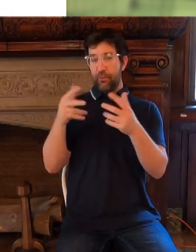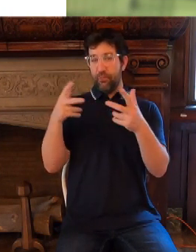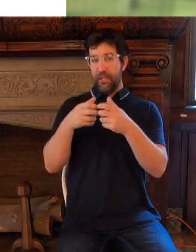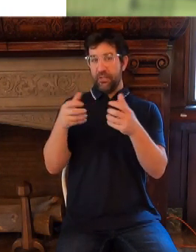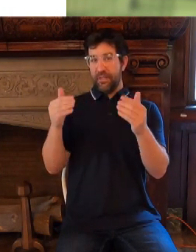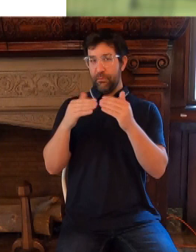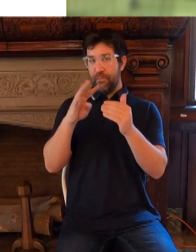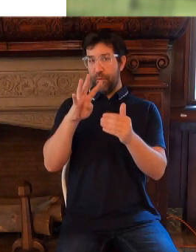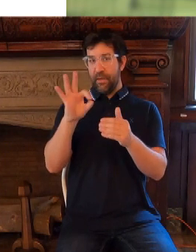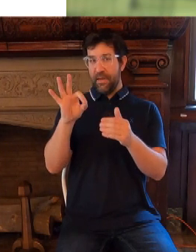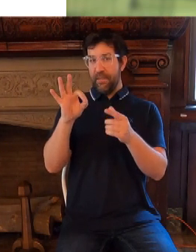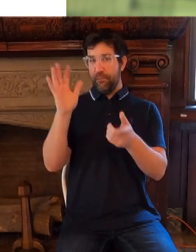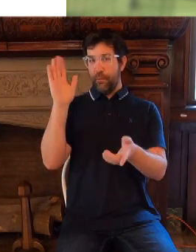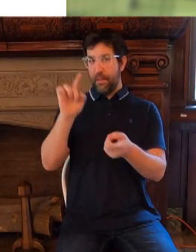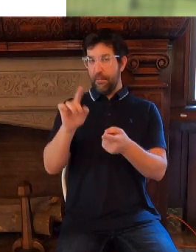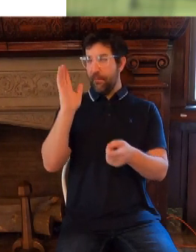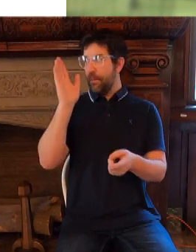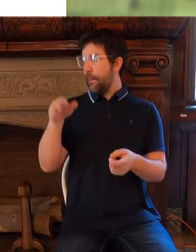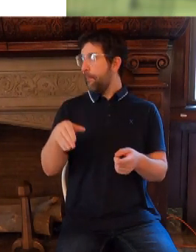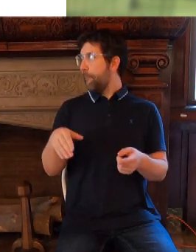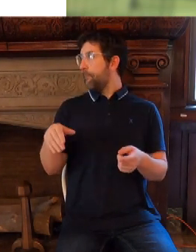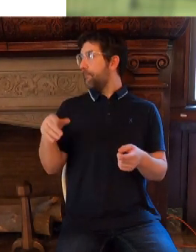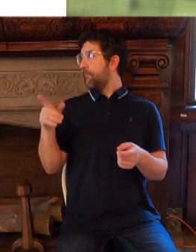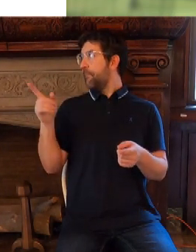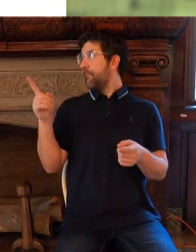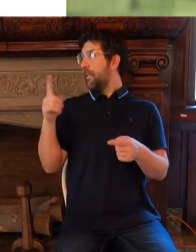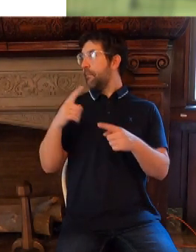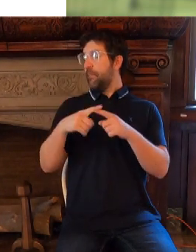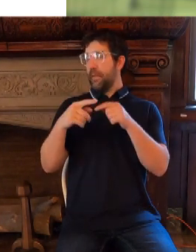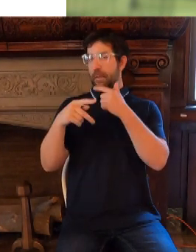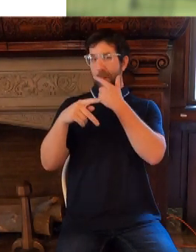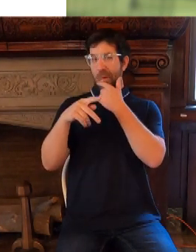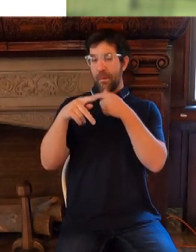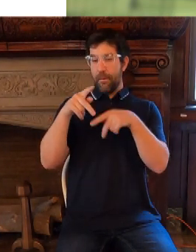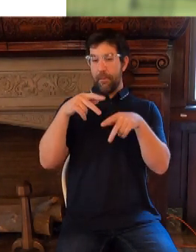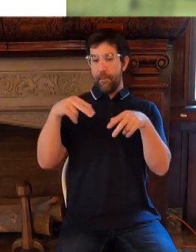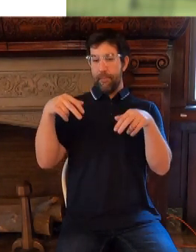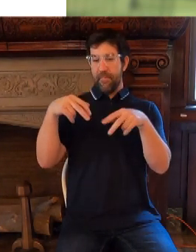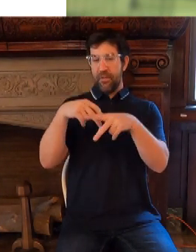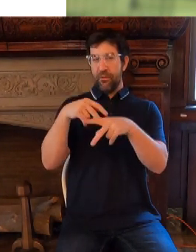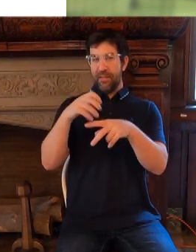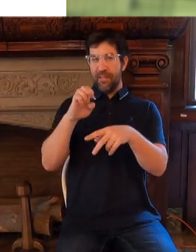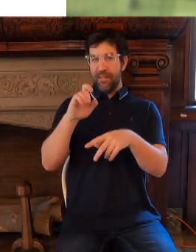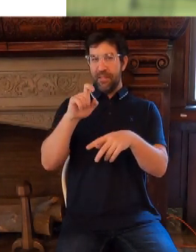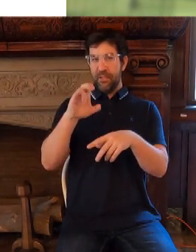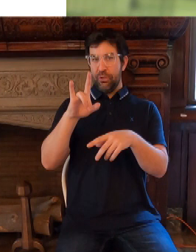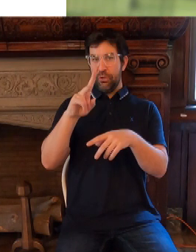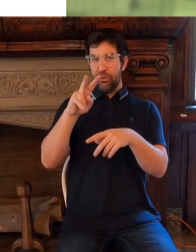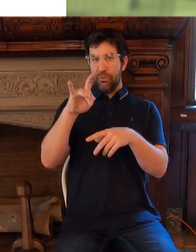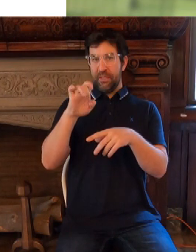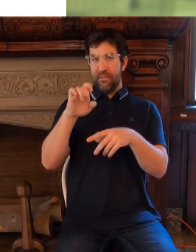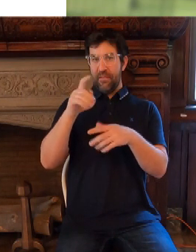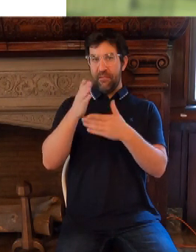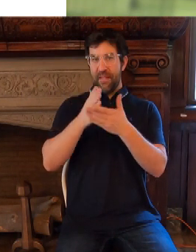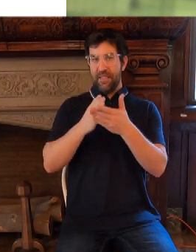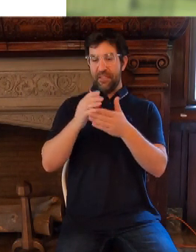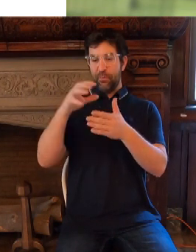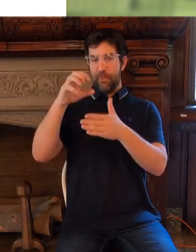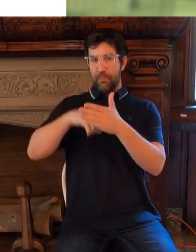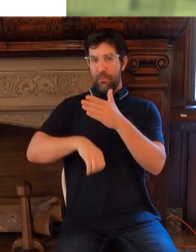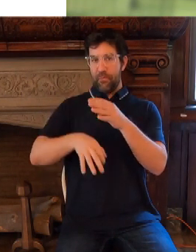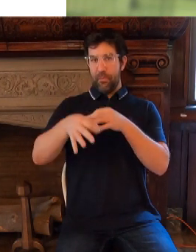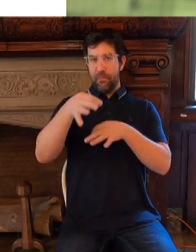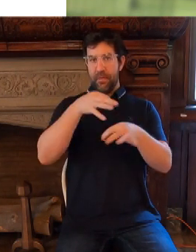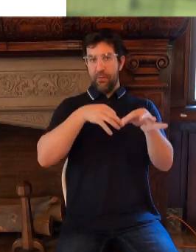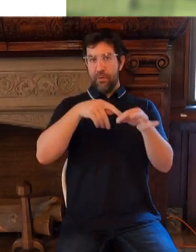corridor. We're also going to remove the pedestrian exclusive phase at Cedar and North and replace it with a